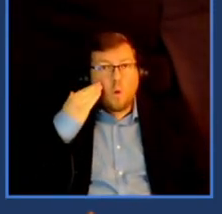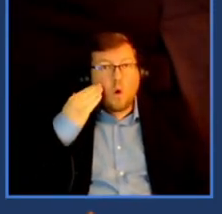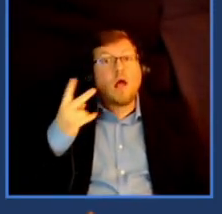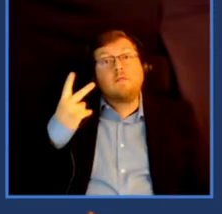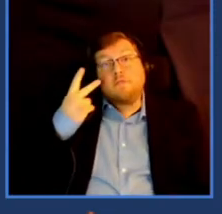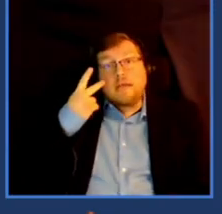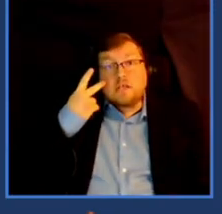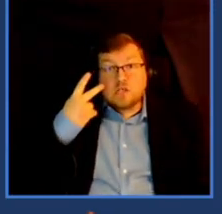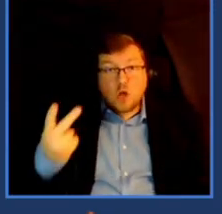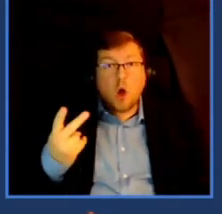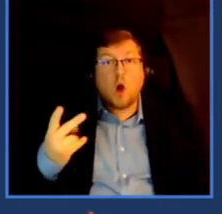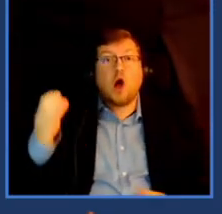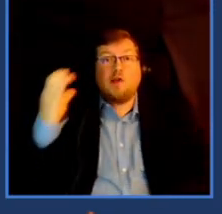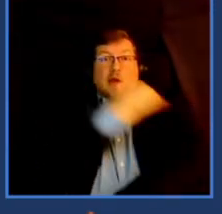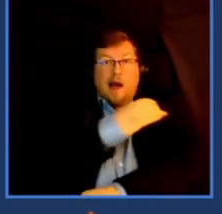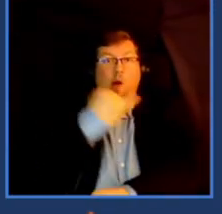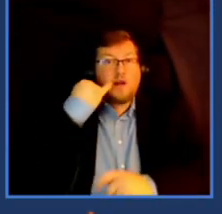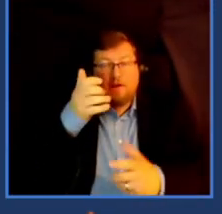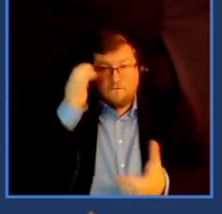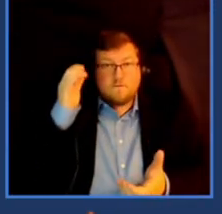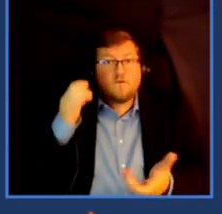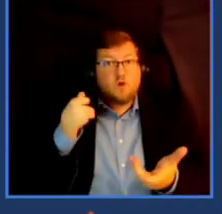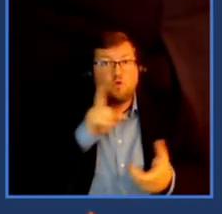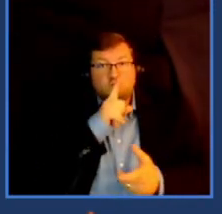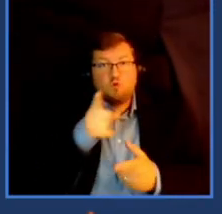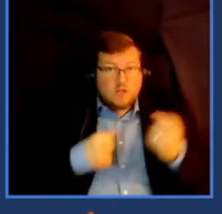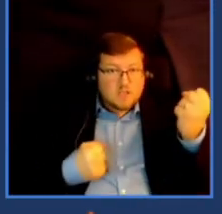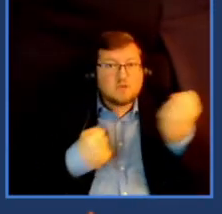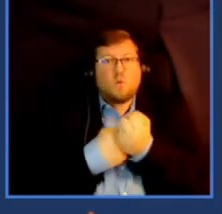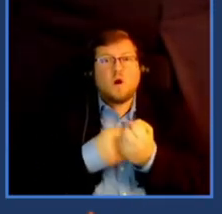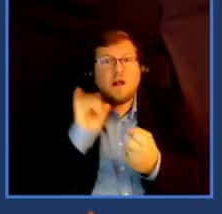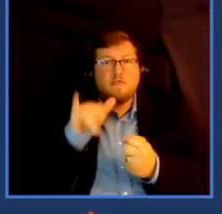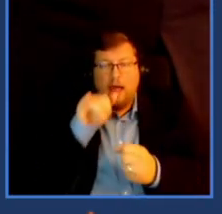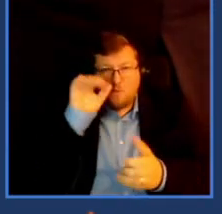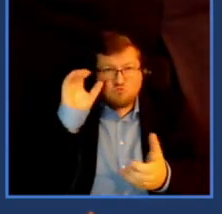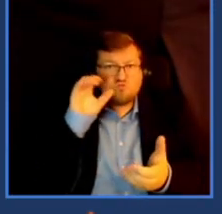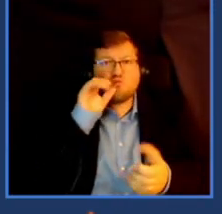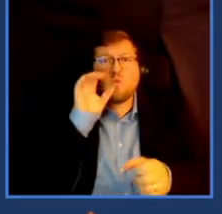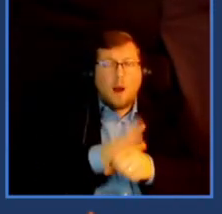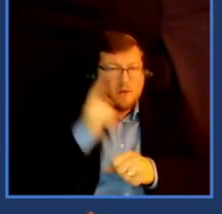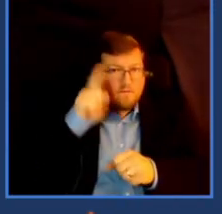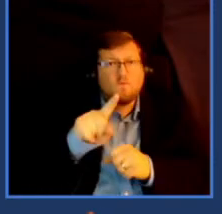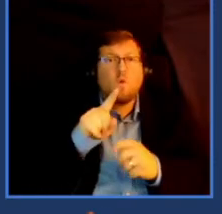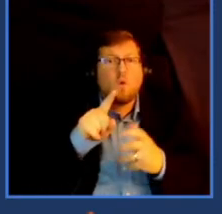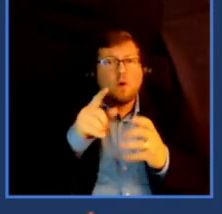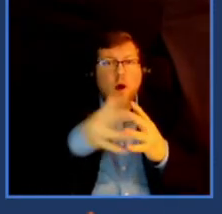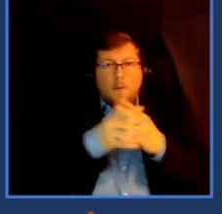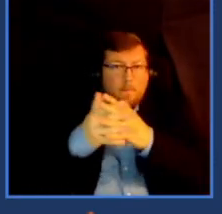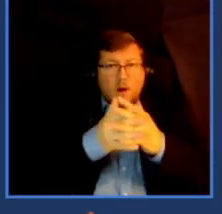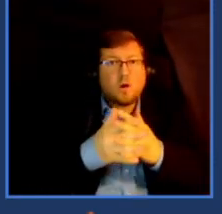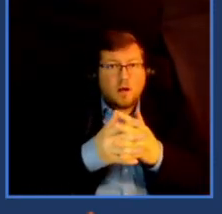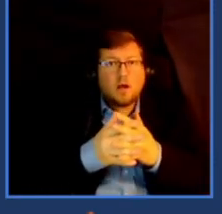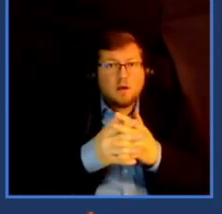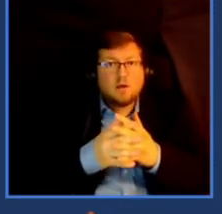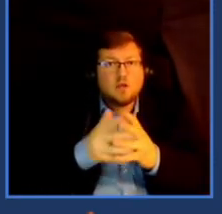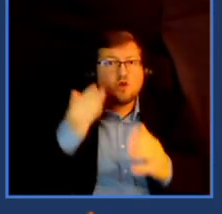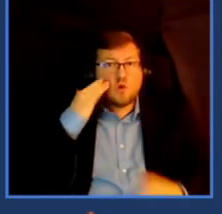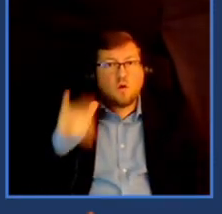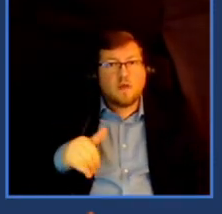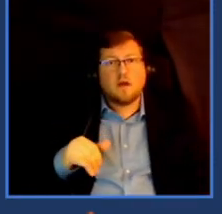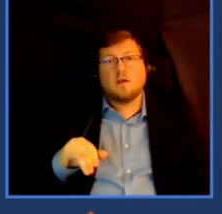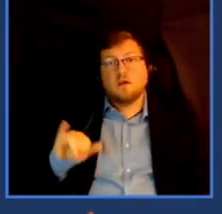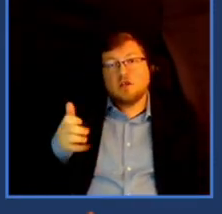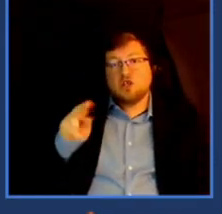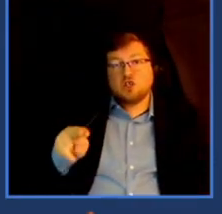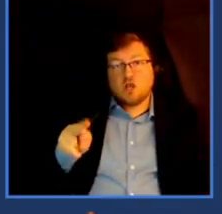in the promise of America in our darkest months. John learned it from my old friend and yours,